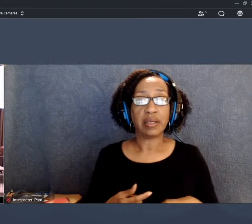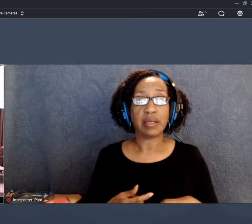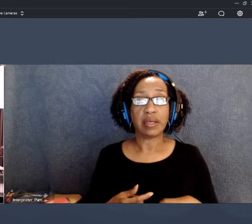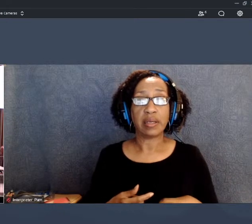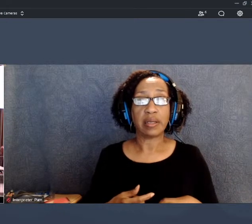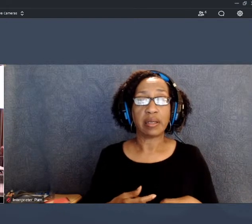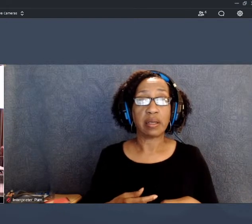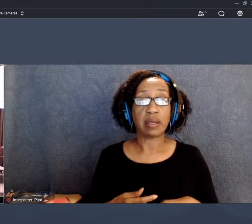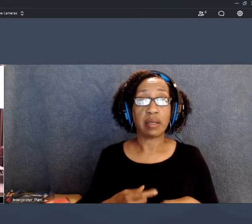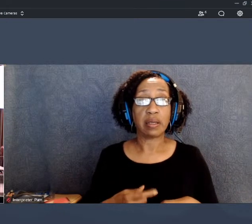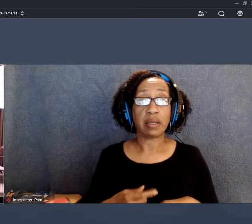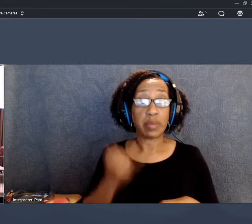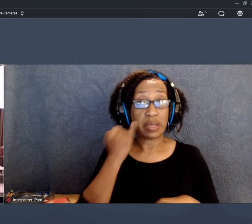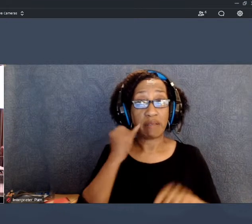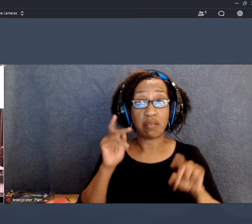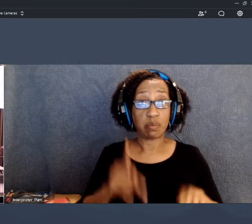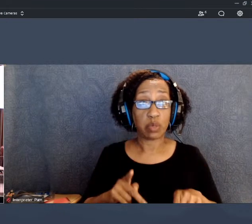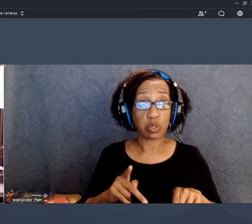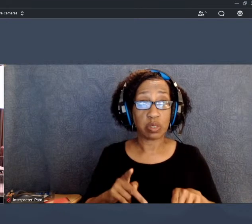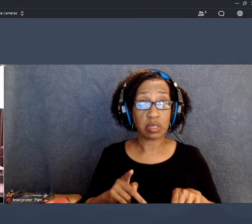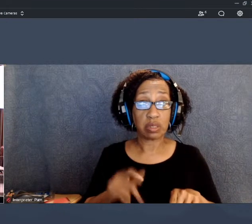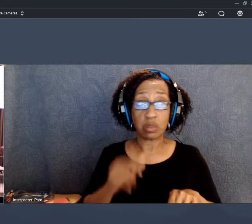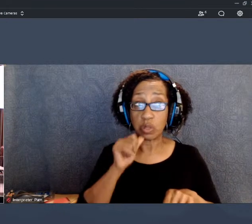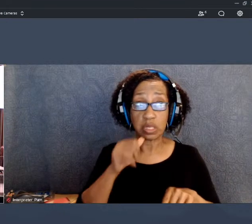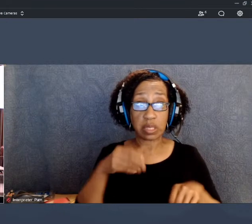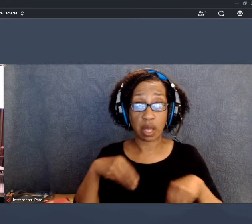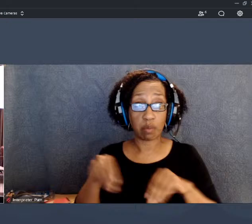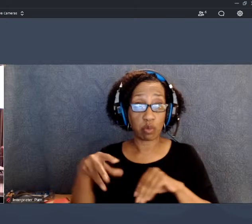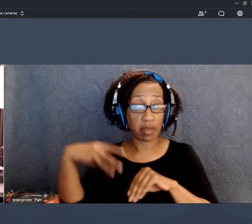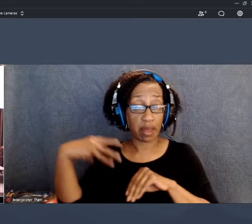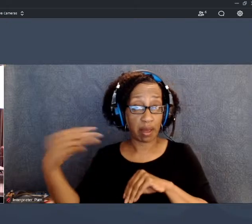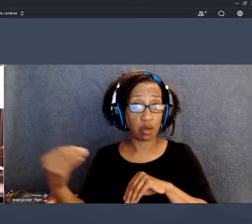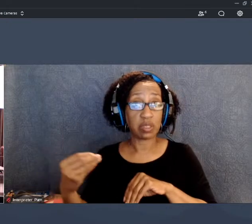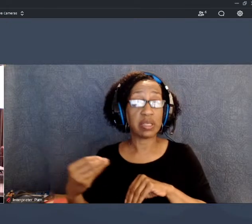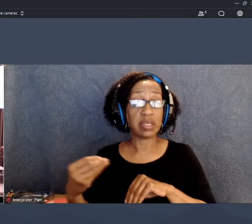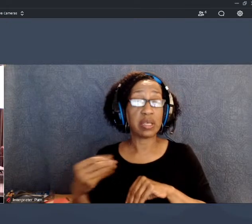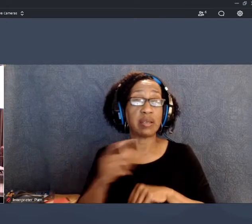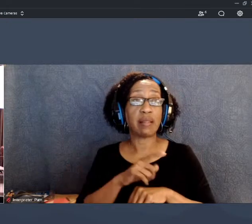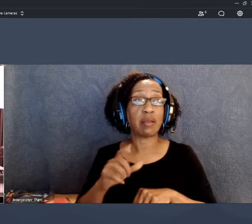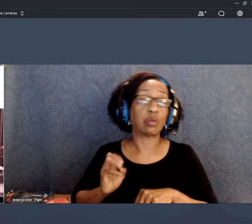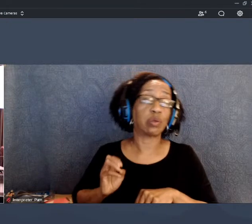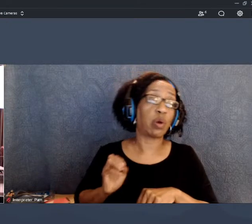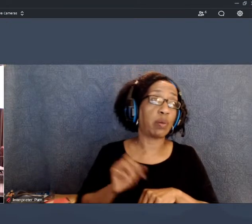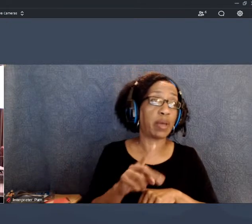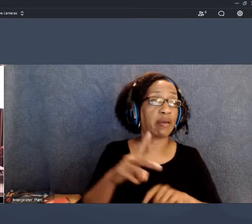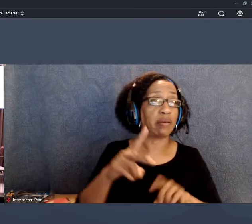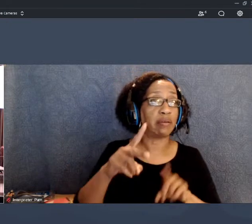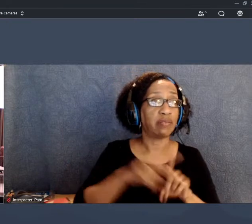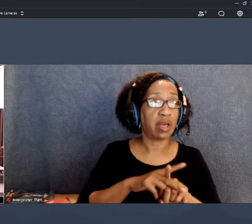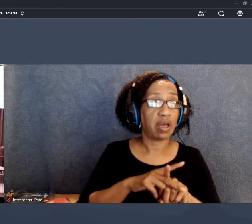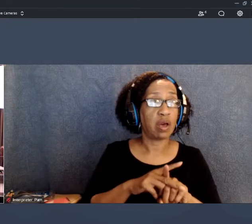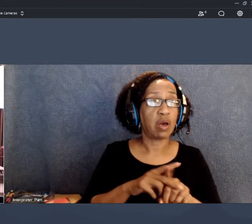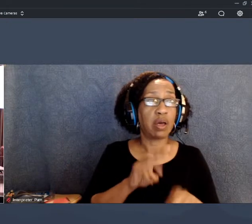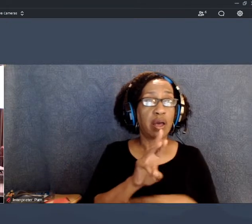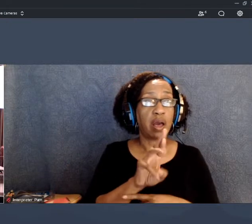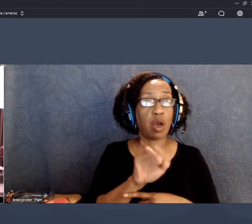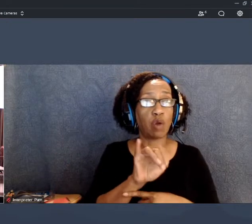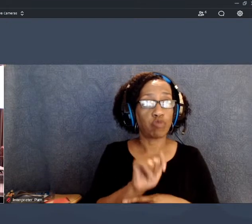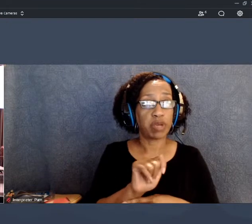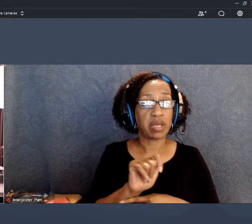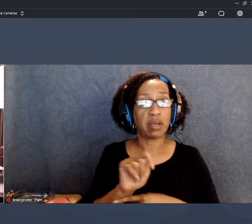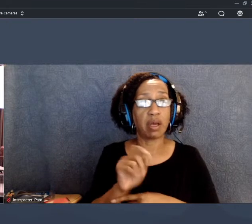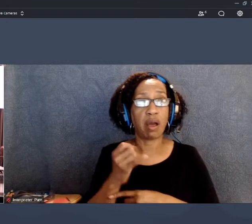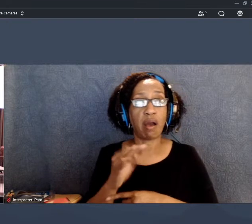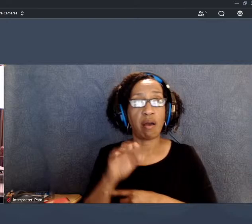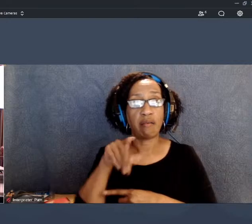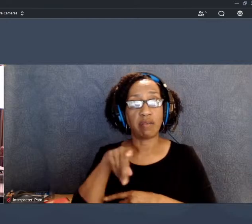does not move out. The landlord then goes back to the court and files what's called a writ of possession. And then once you file the writ